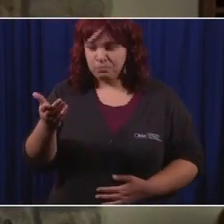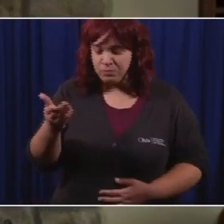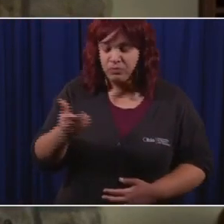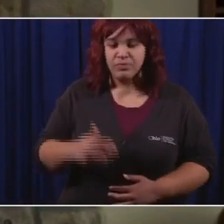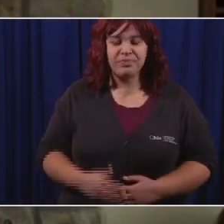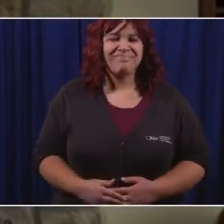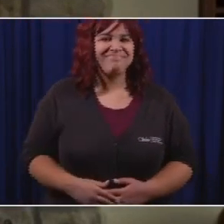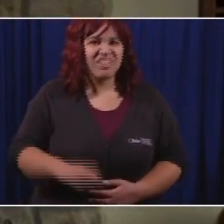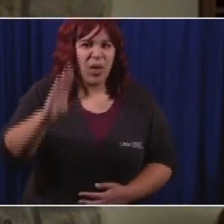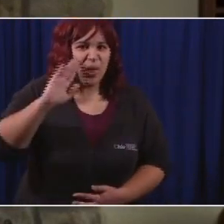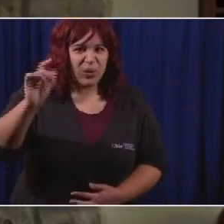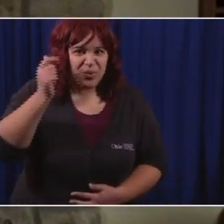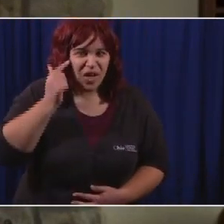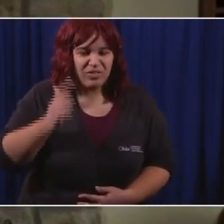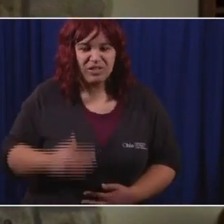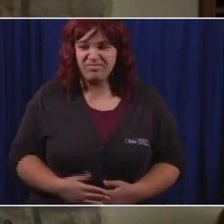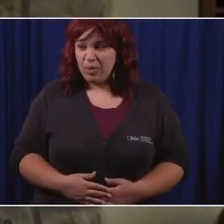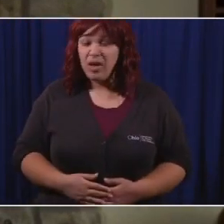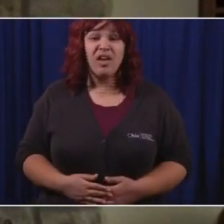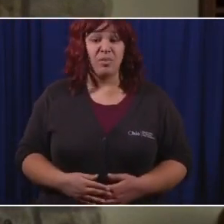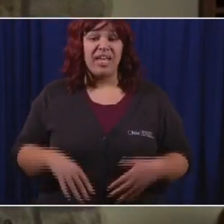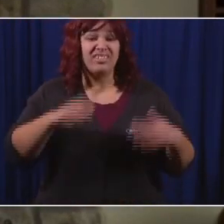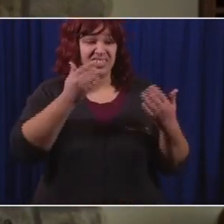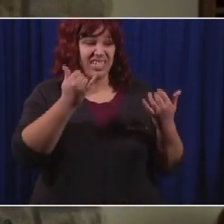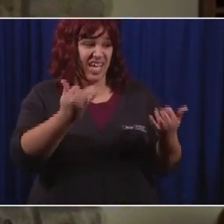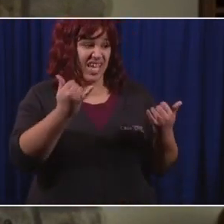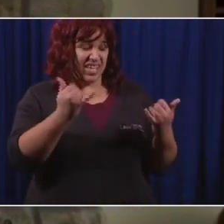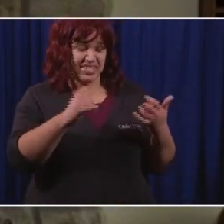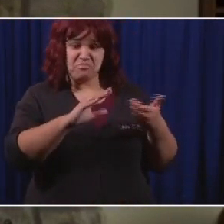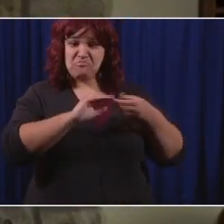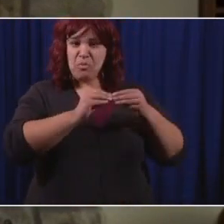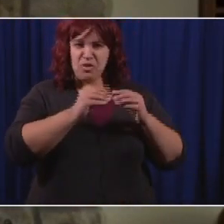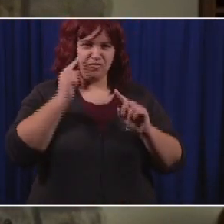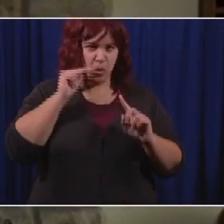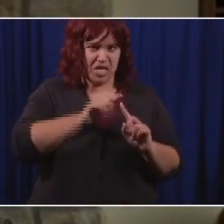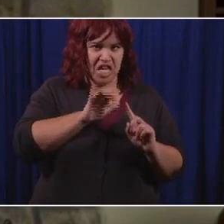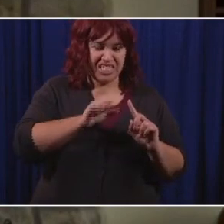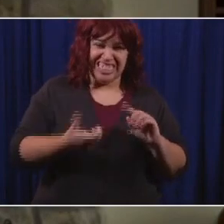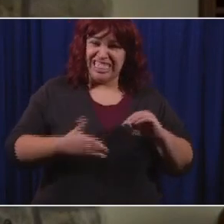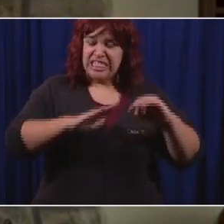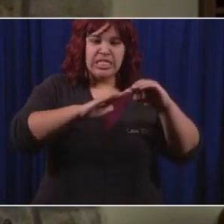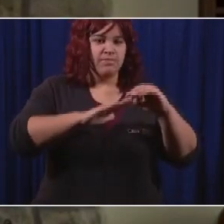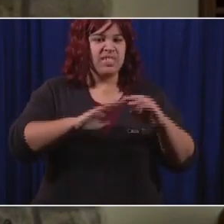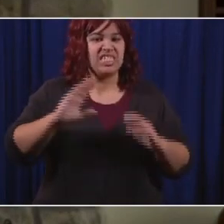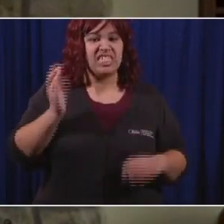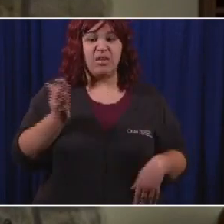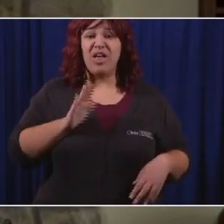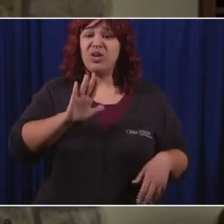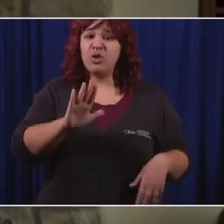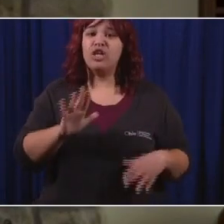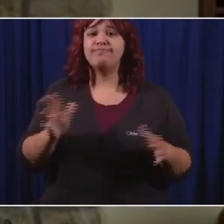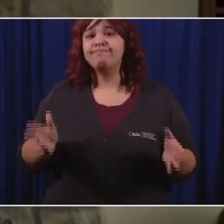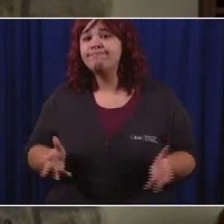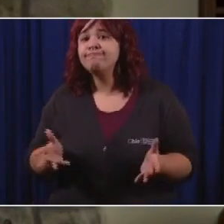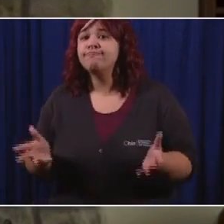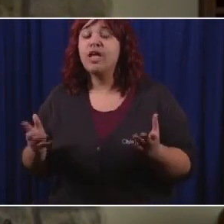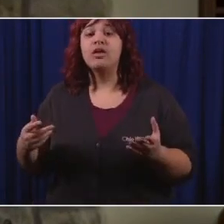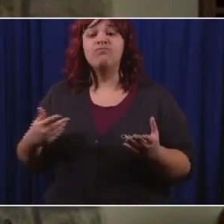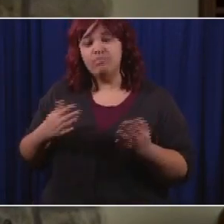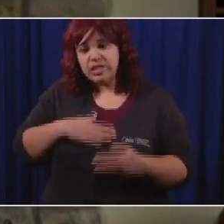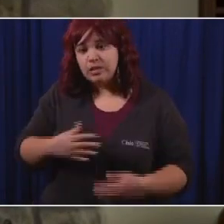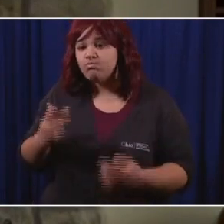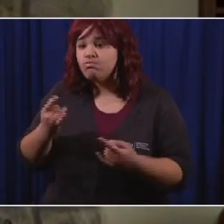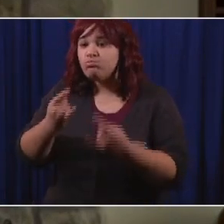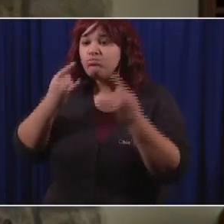it seems very clear that the mask message isn't working. I know it worked in the past, but it doesn't seem to be working now. And I'm wondering if